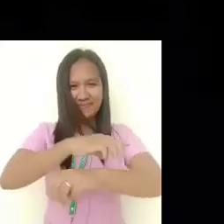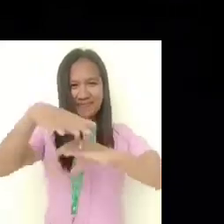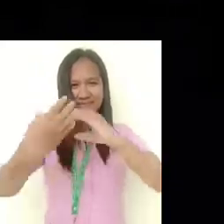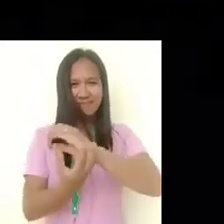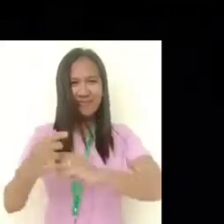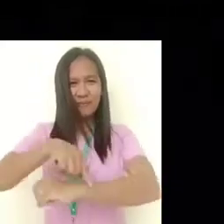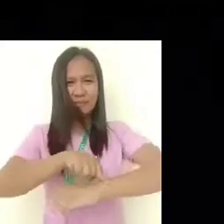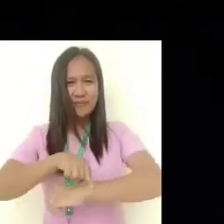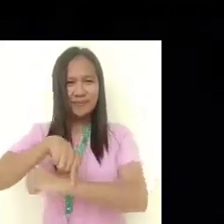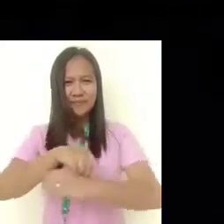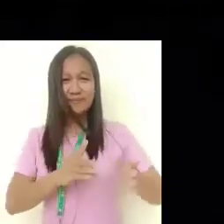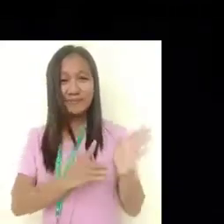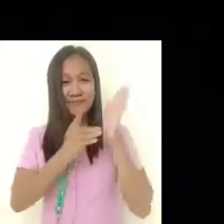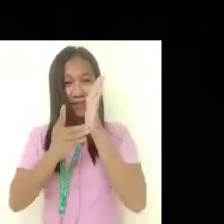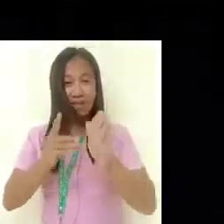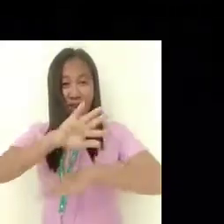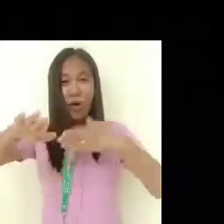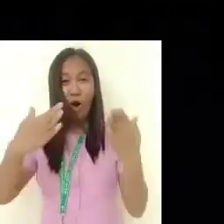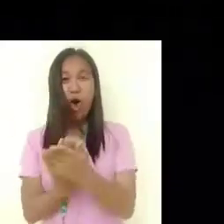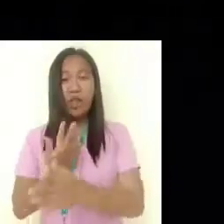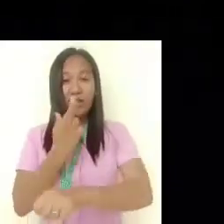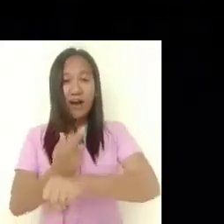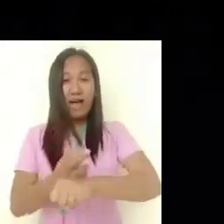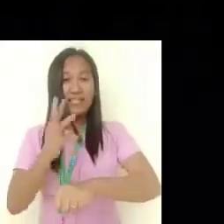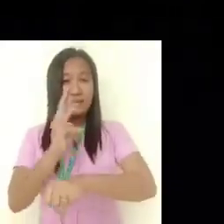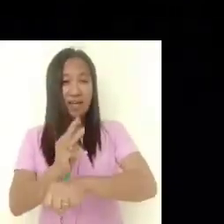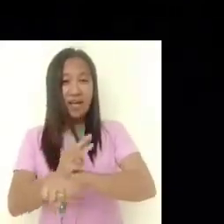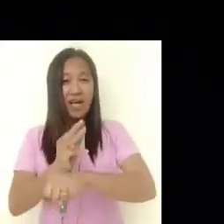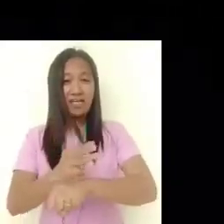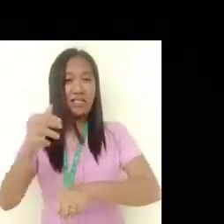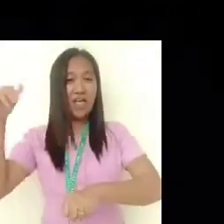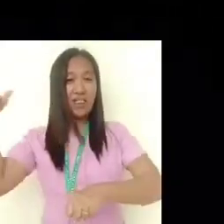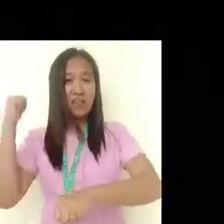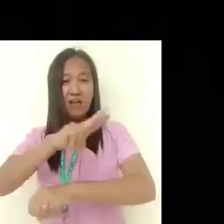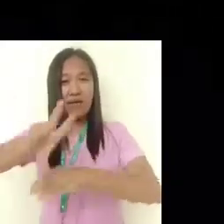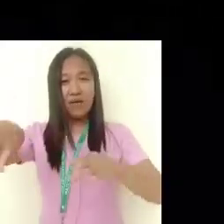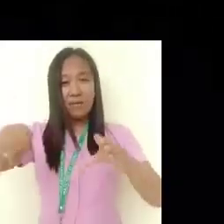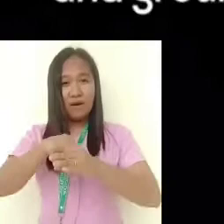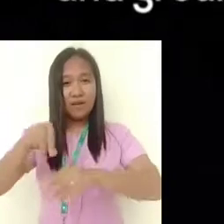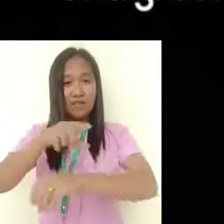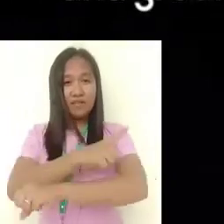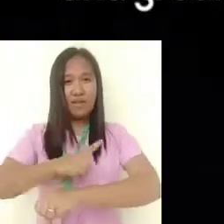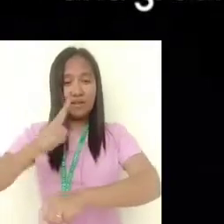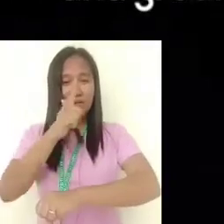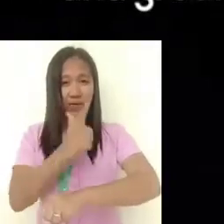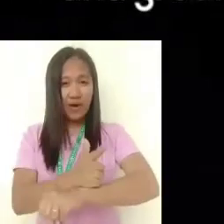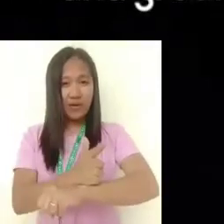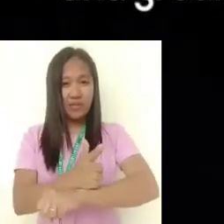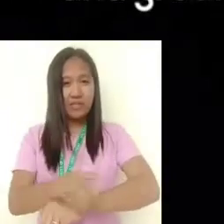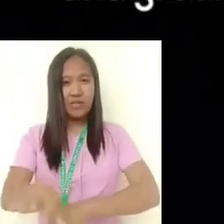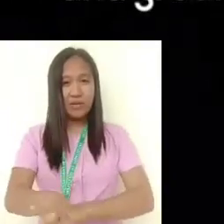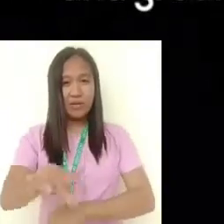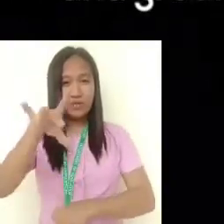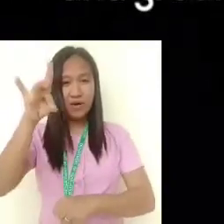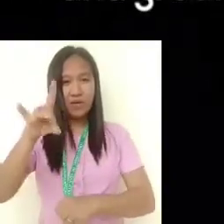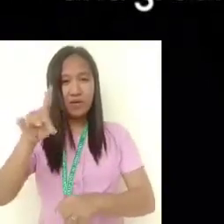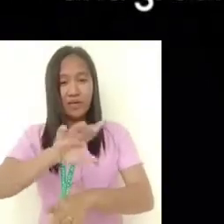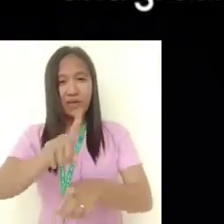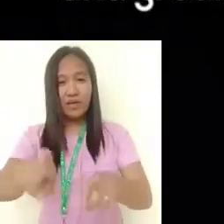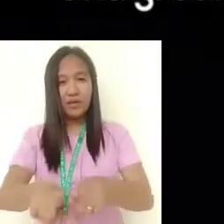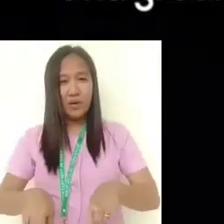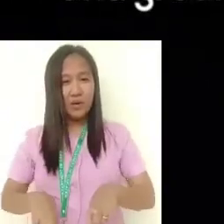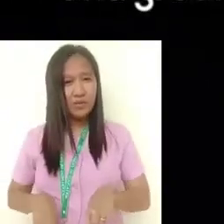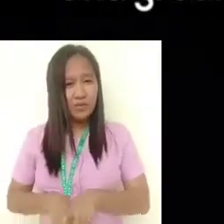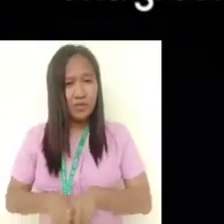Diosphere, the geosphere describes all the rocks and minerals and other parts of the ground that are